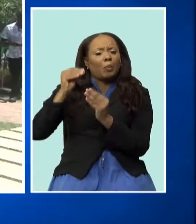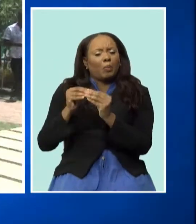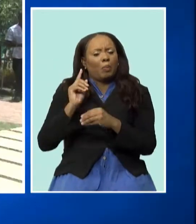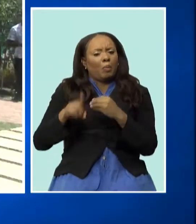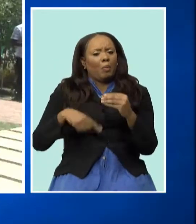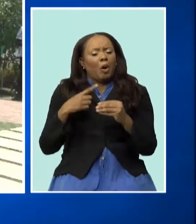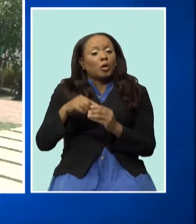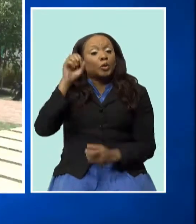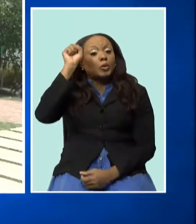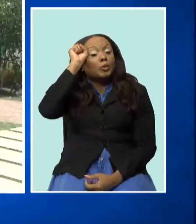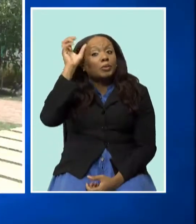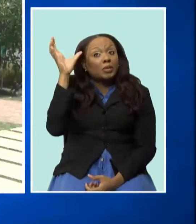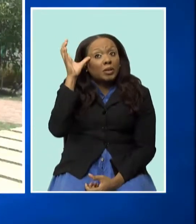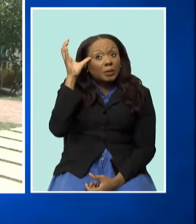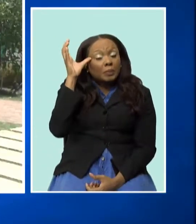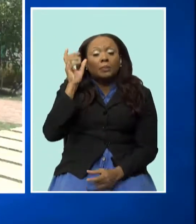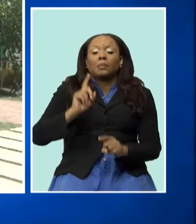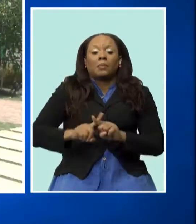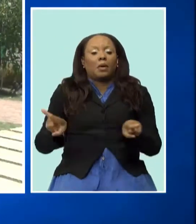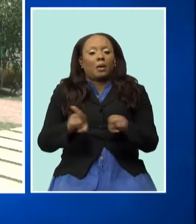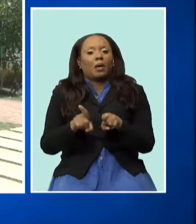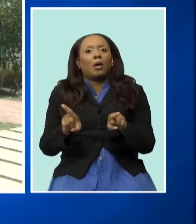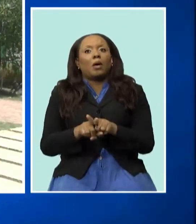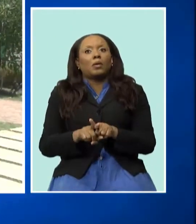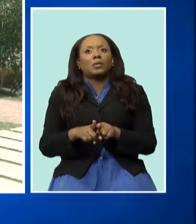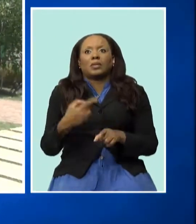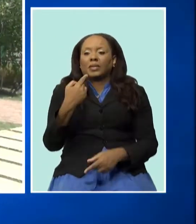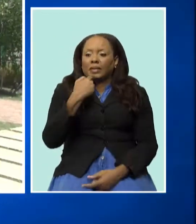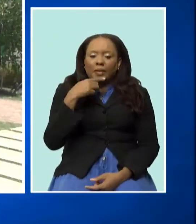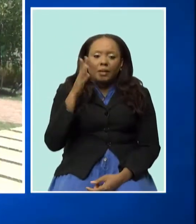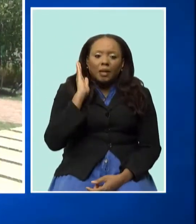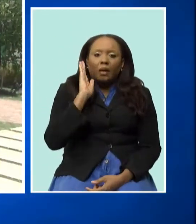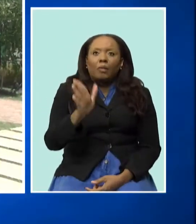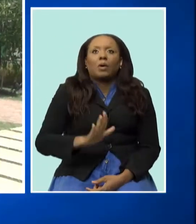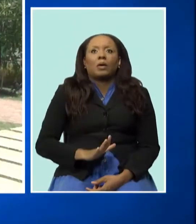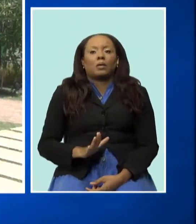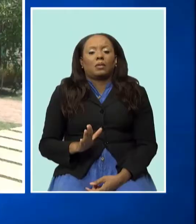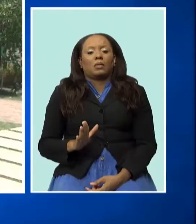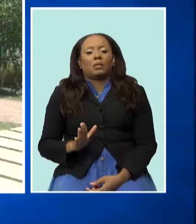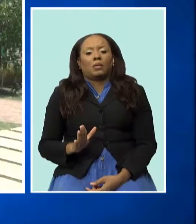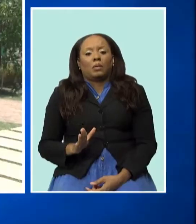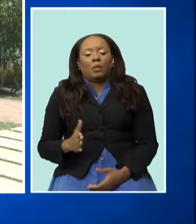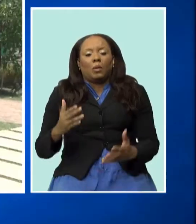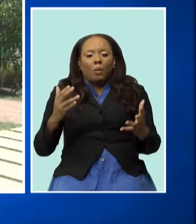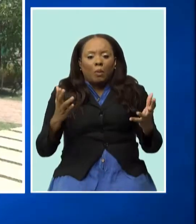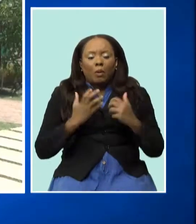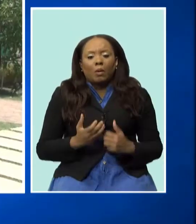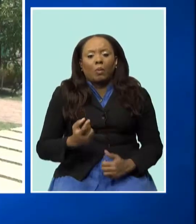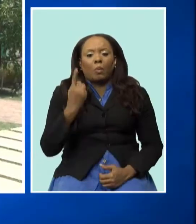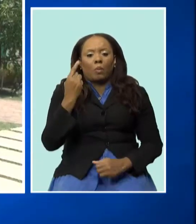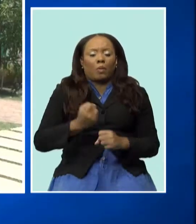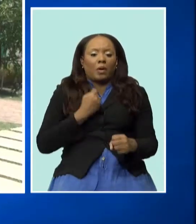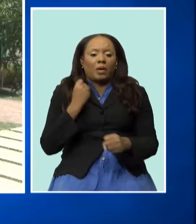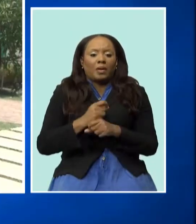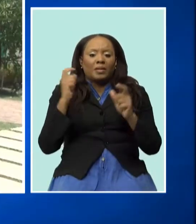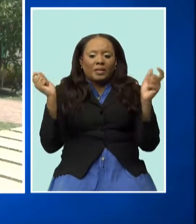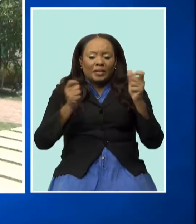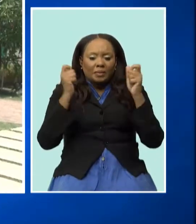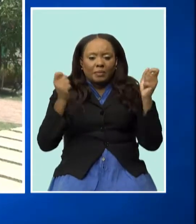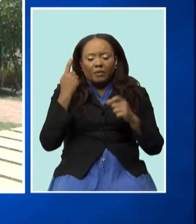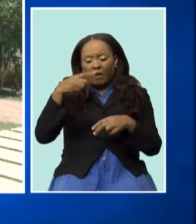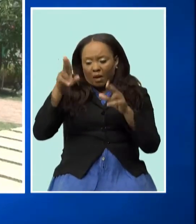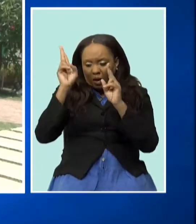stood for, she also enlightened us that she's going to be asking for a year of celebrations in honor of